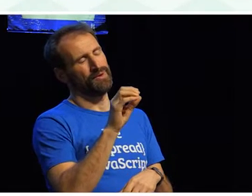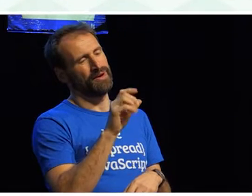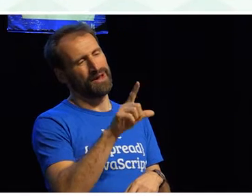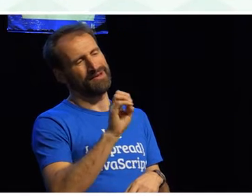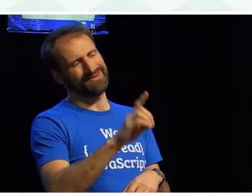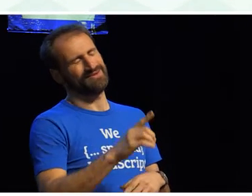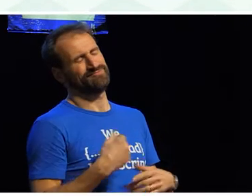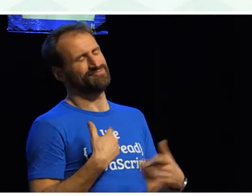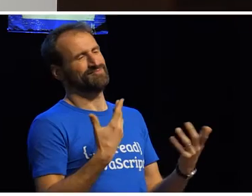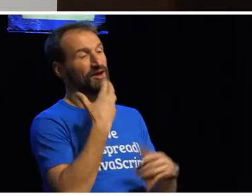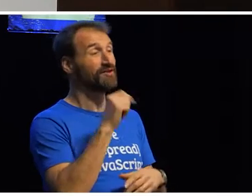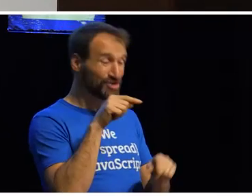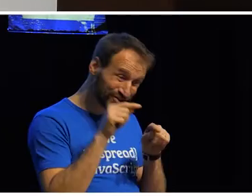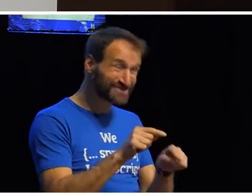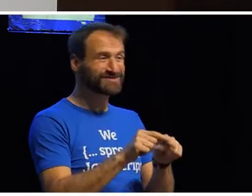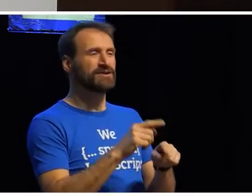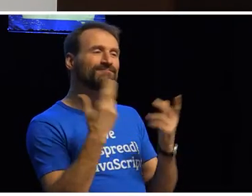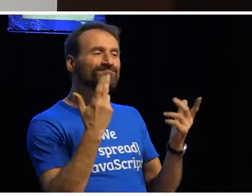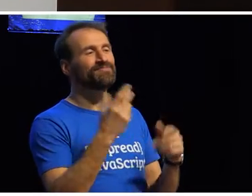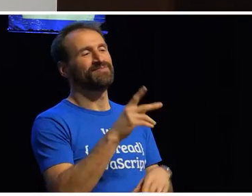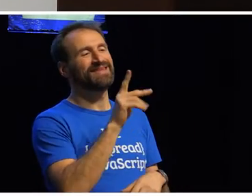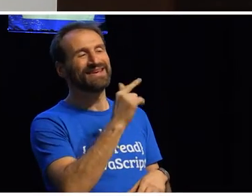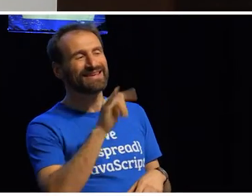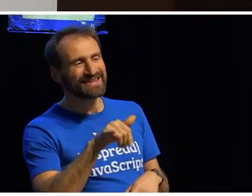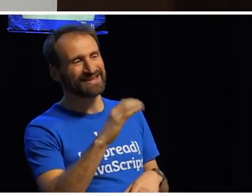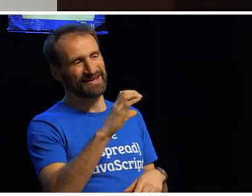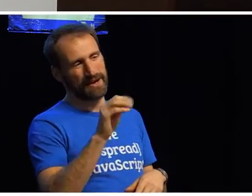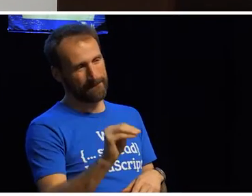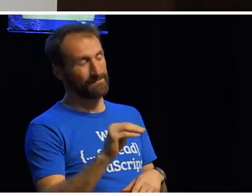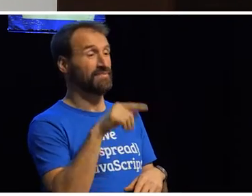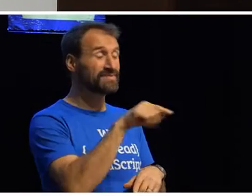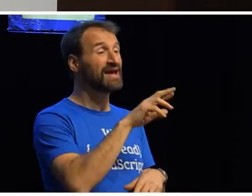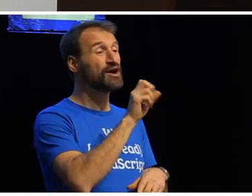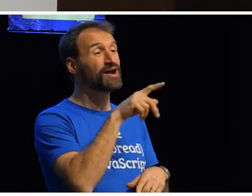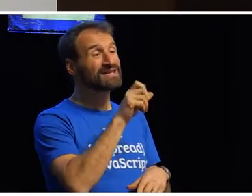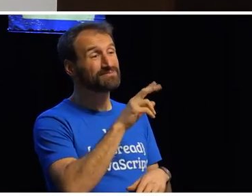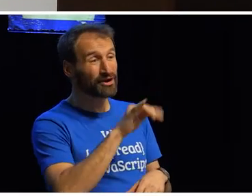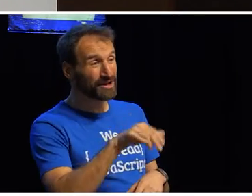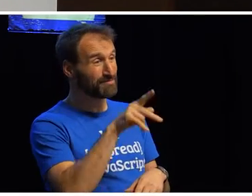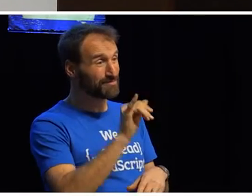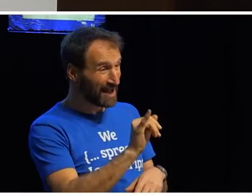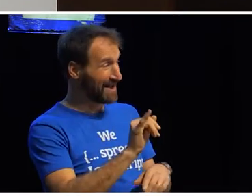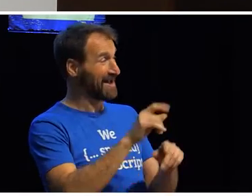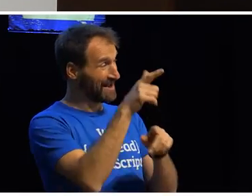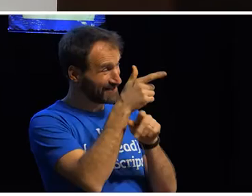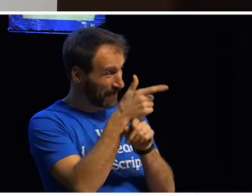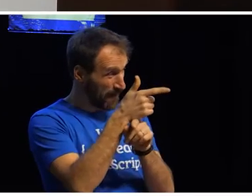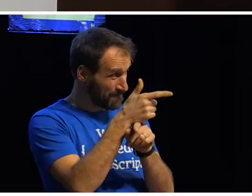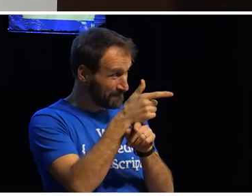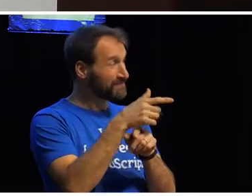this something called a KittyCam. It's a Raspberry Pi camera with cat facial detection. Like, I'm serious about